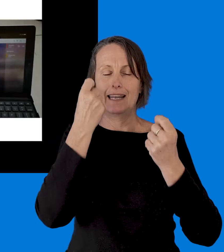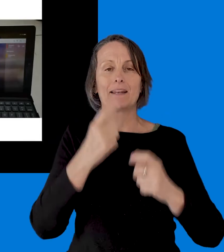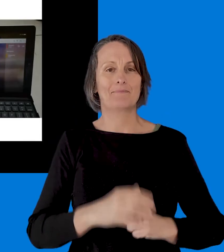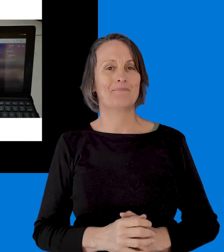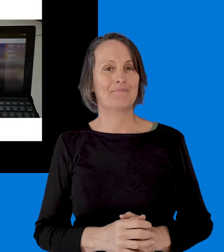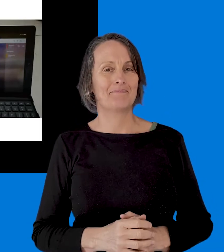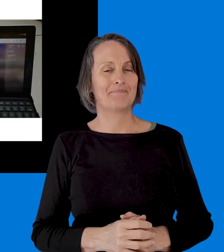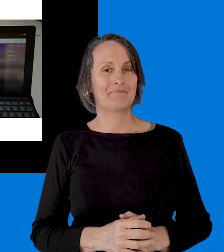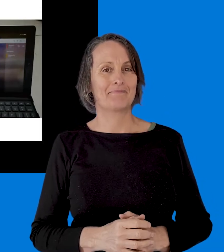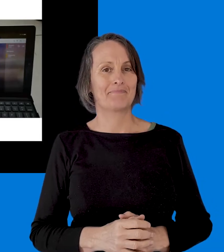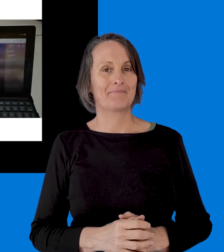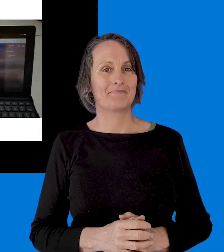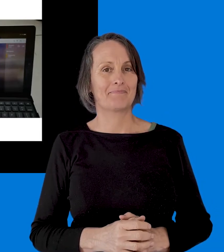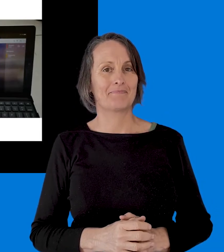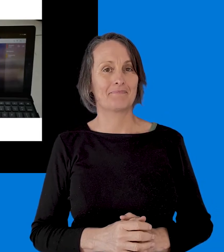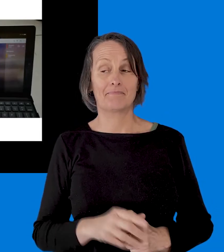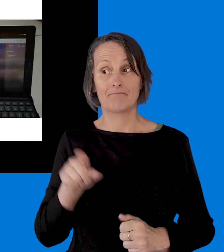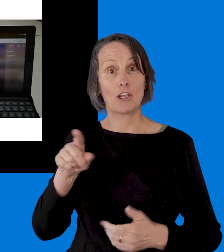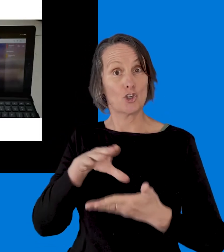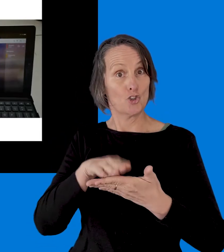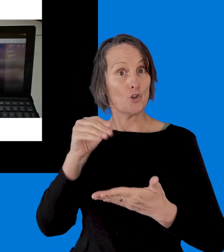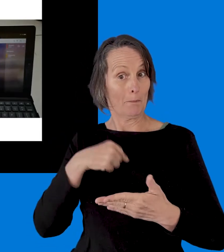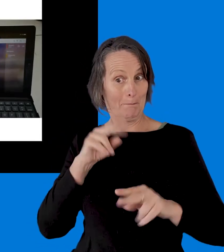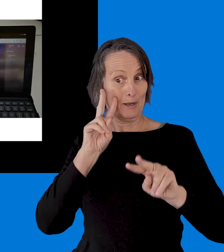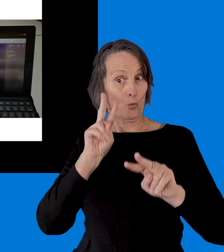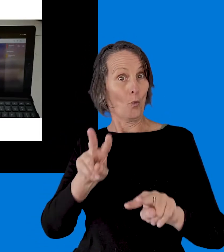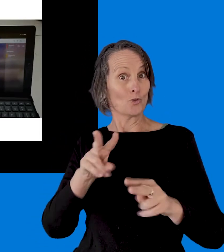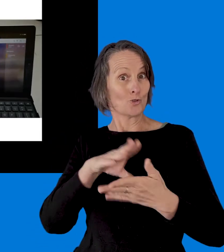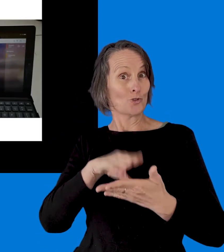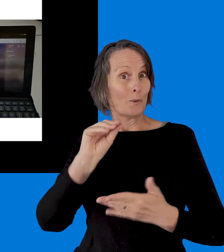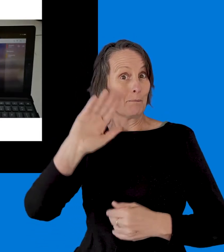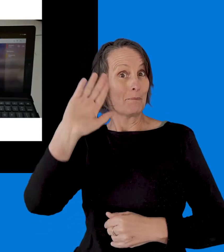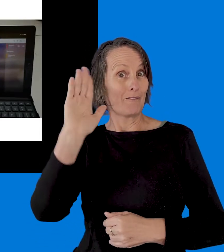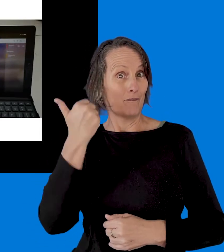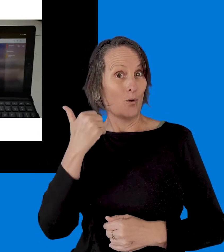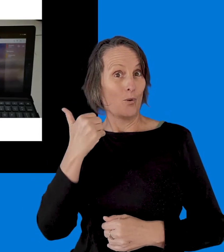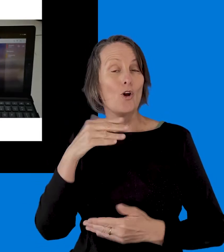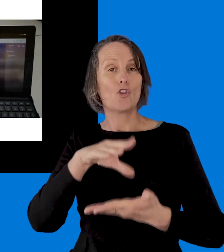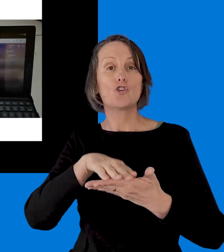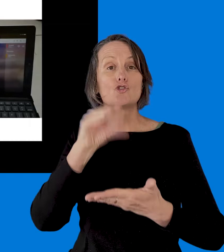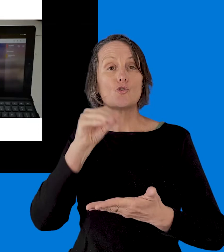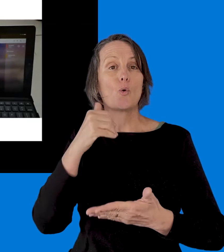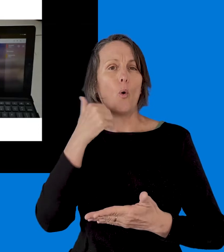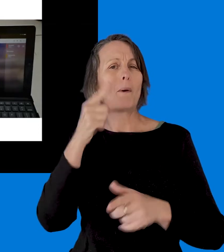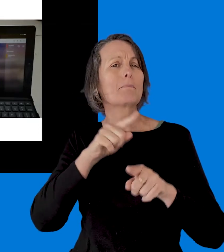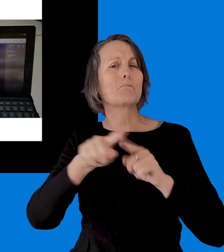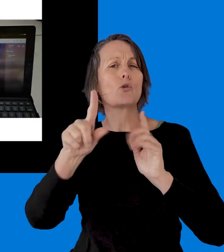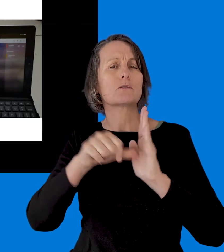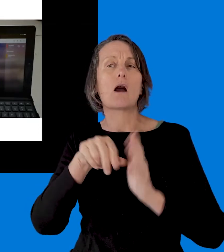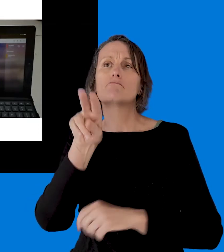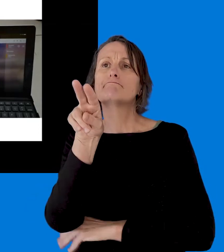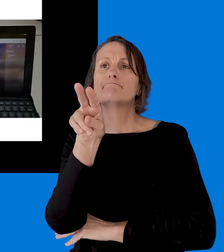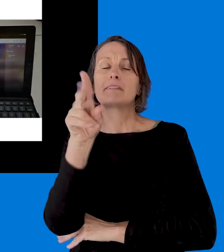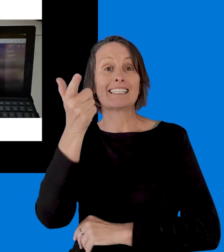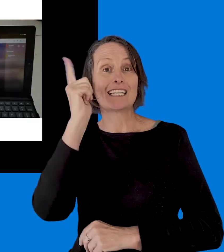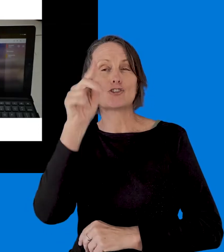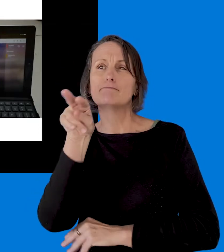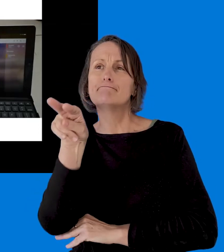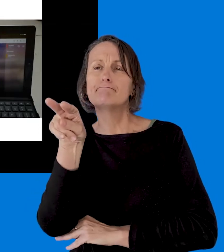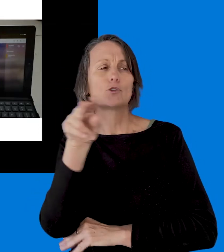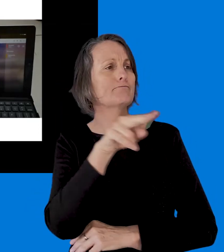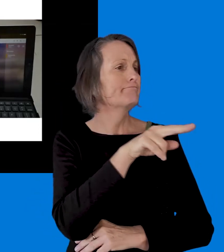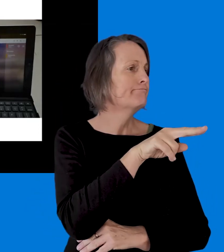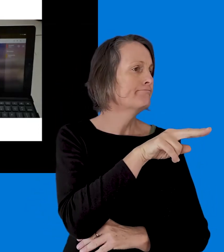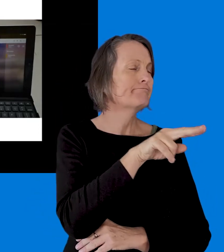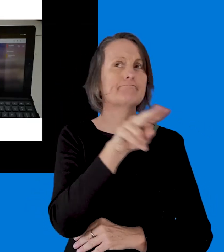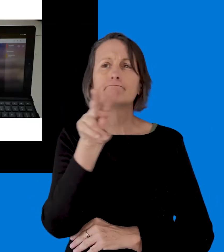he misses anything, to go back and look. And you'll notice, like with this student, when I would watch him, he would most of the time be looking at the